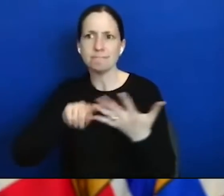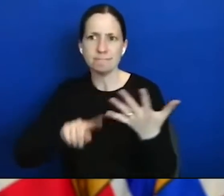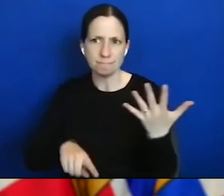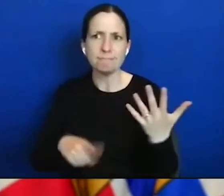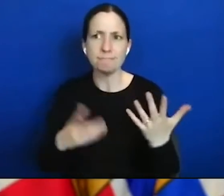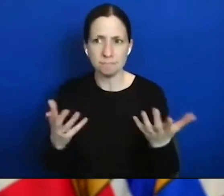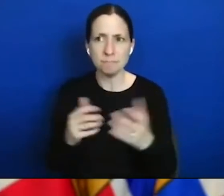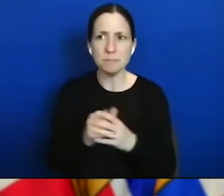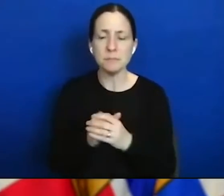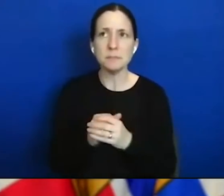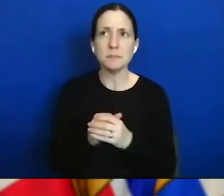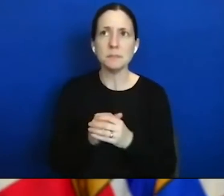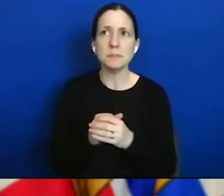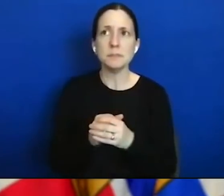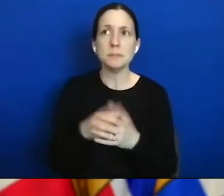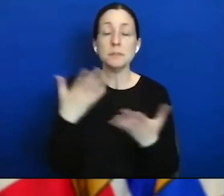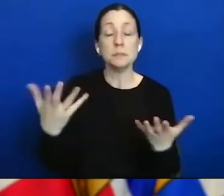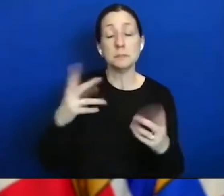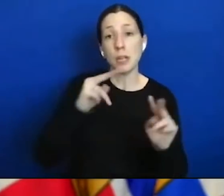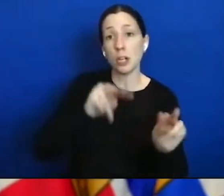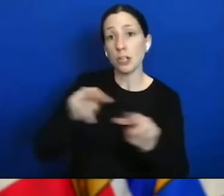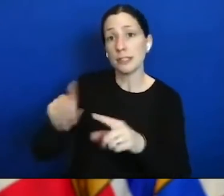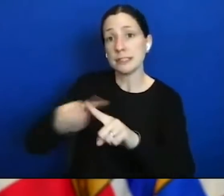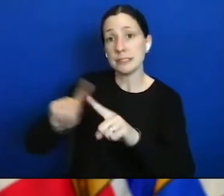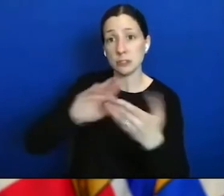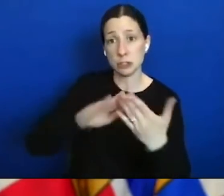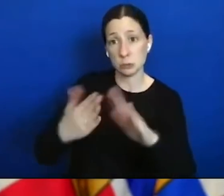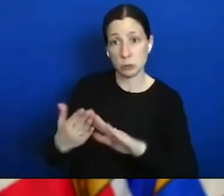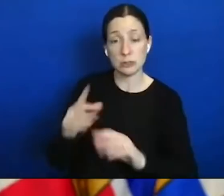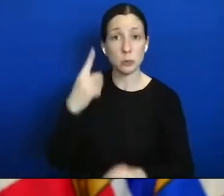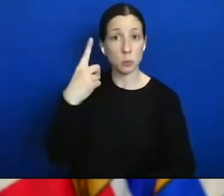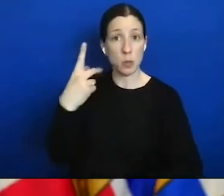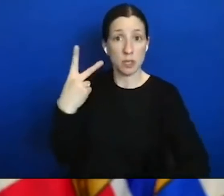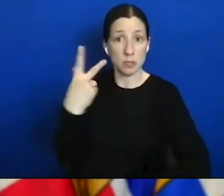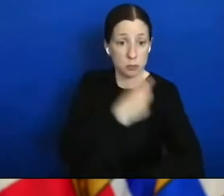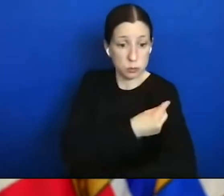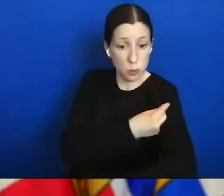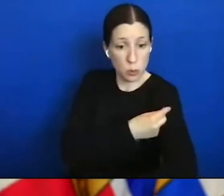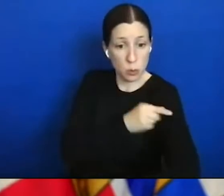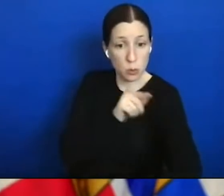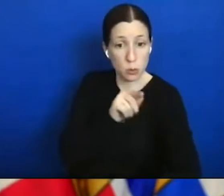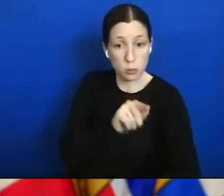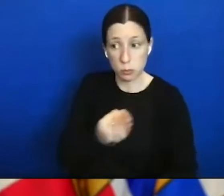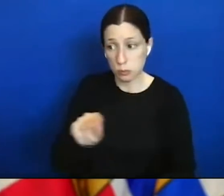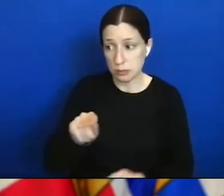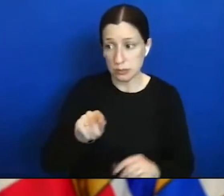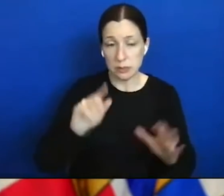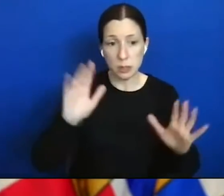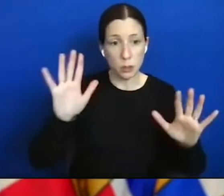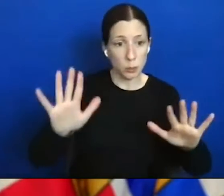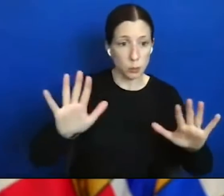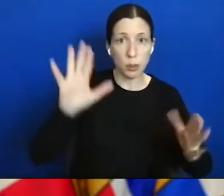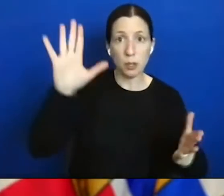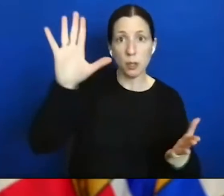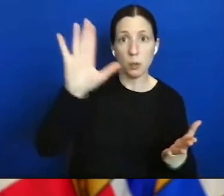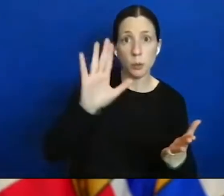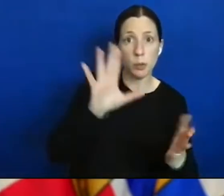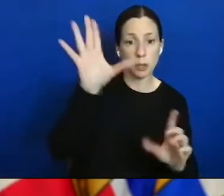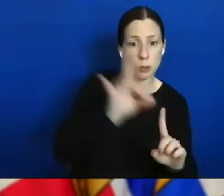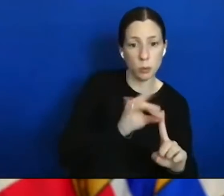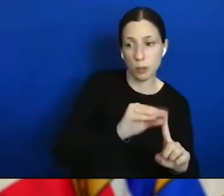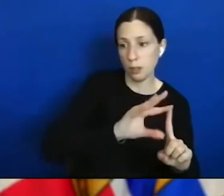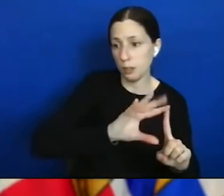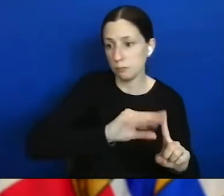different communities that even after a single dose, getting things down to a low enough level that it stops or